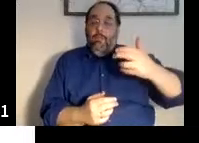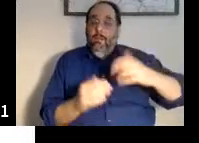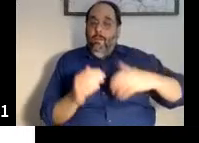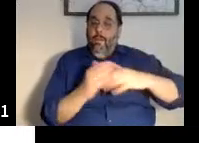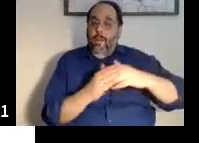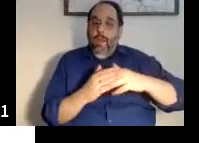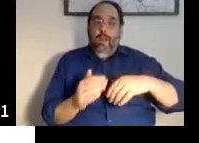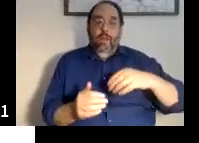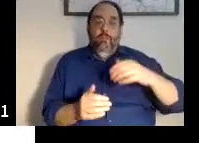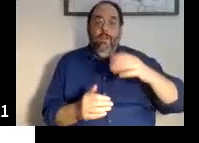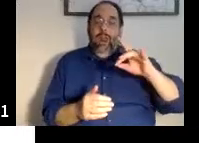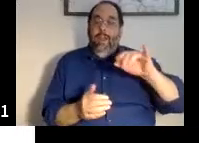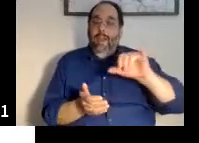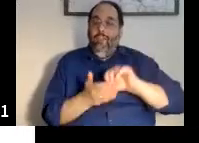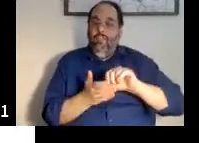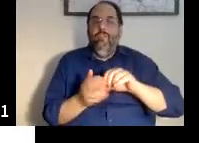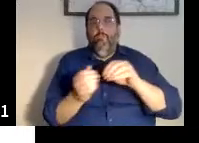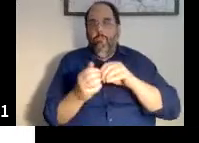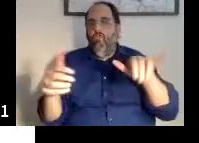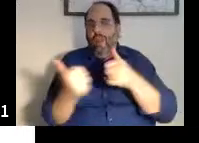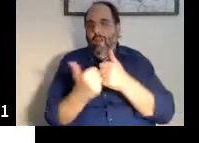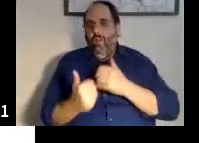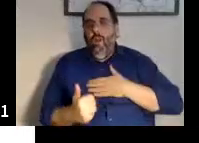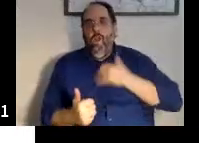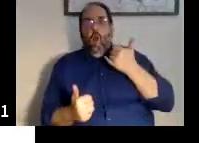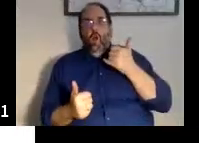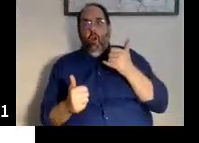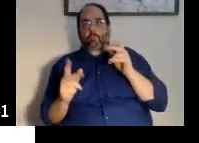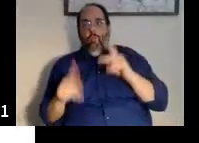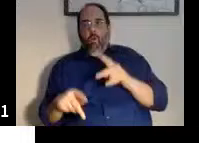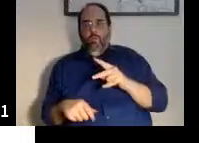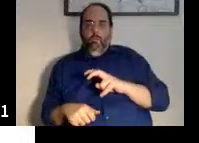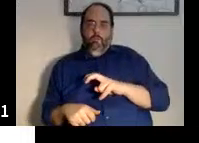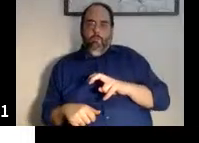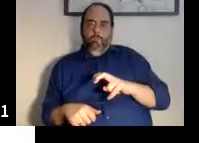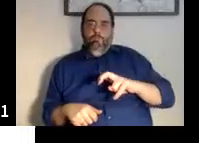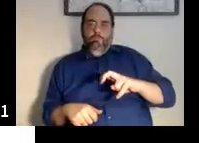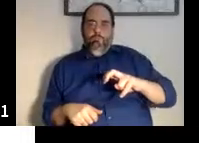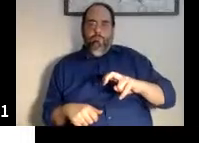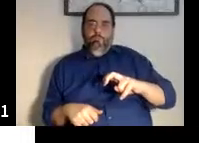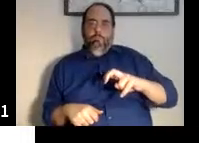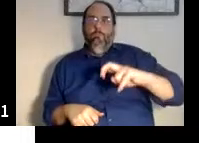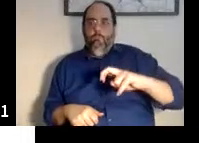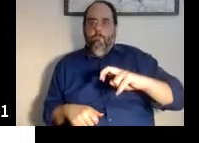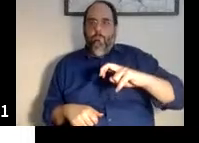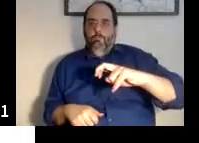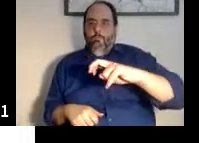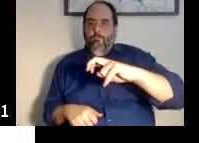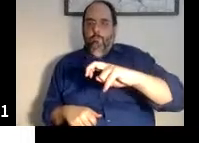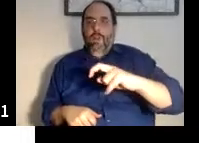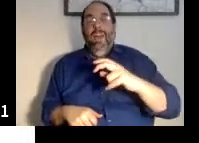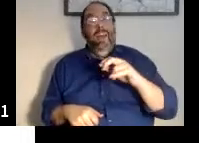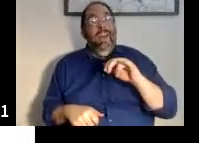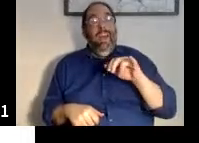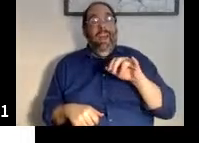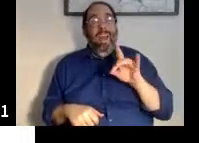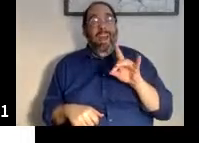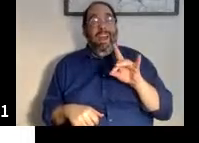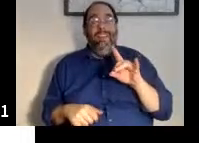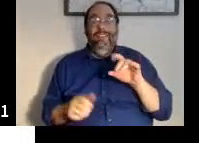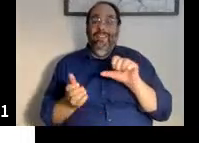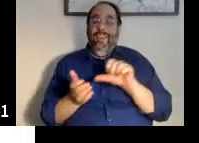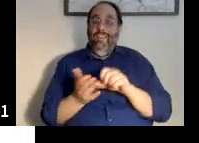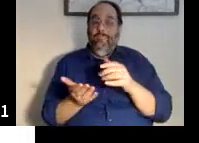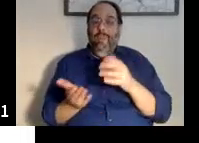little bit more challenging for a younger population. So 8 inches might not be ideal for who you're trying to